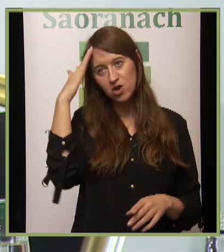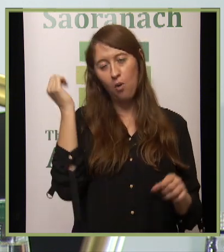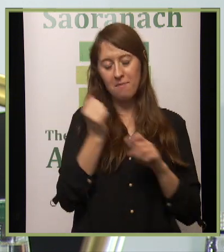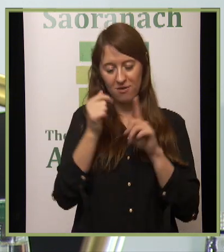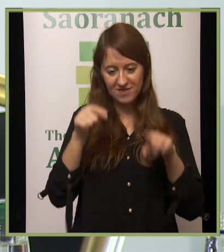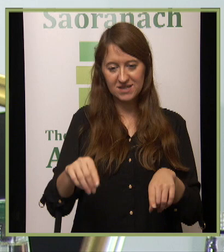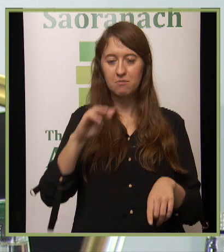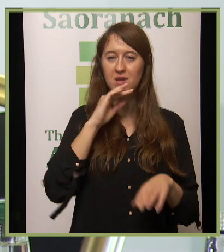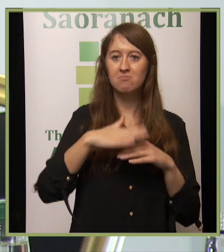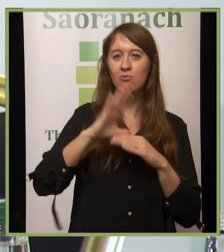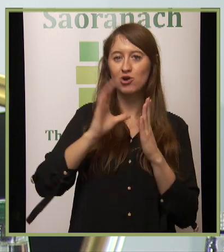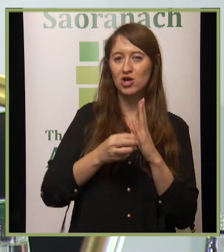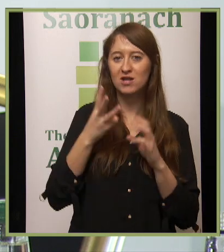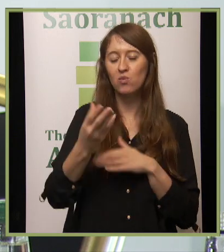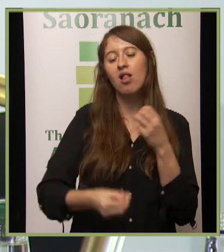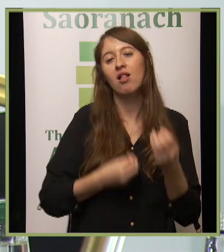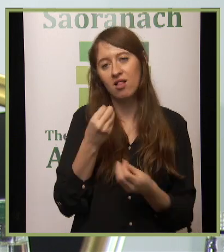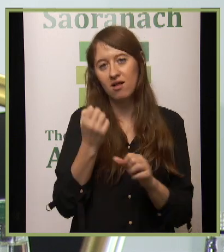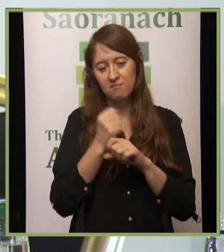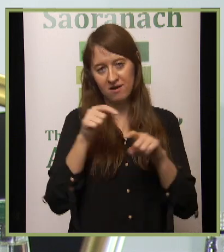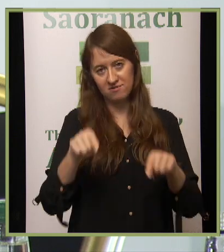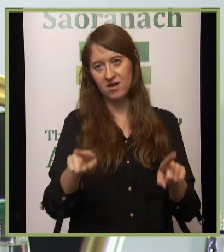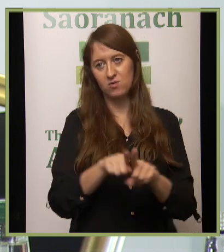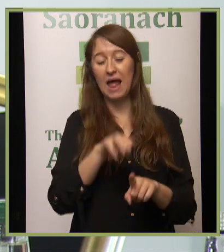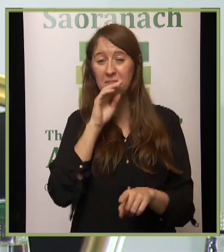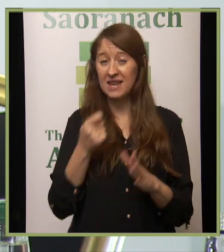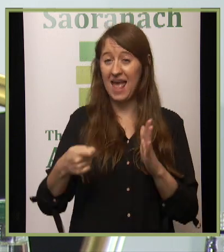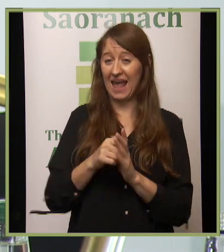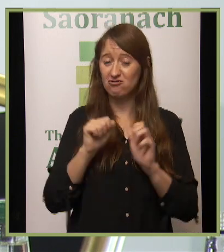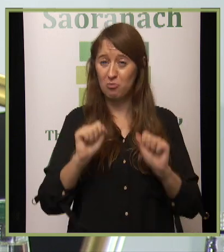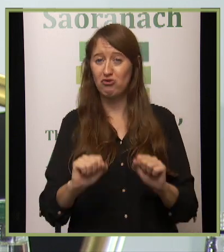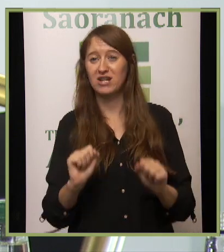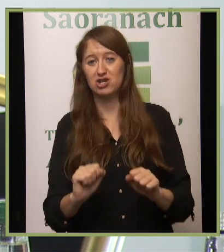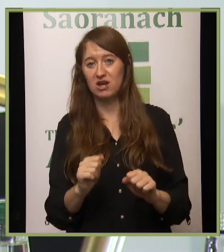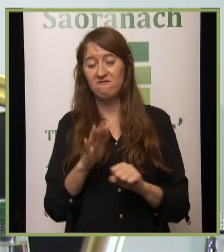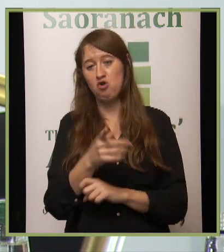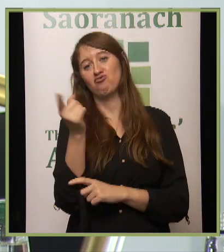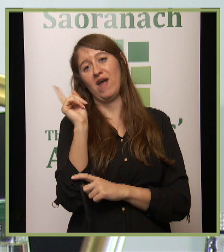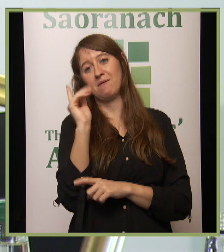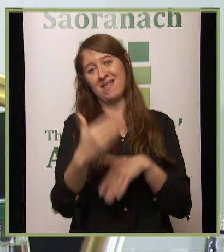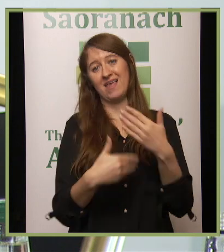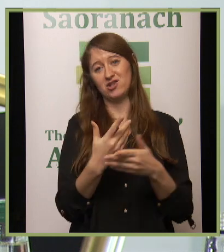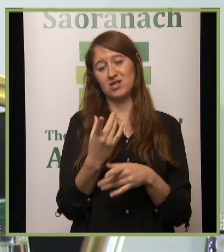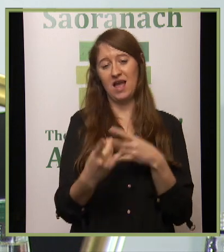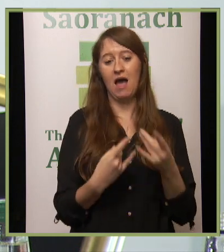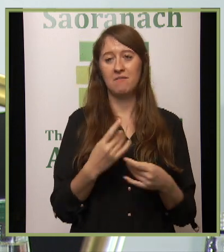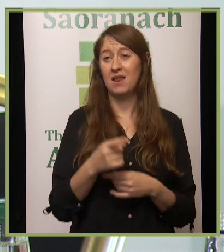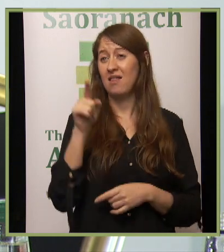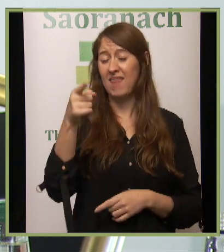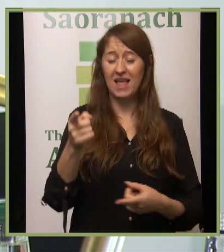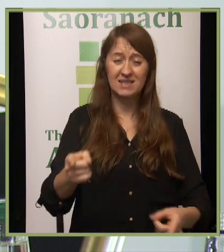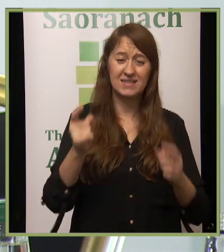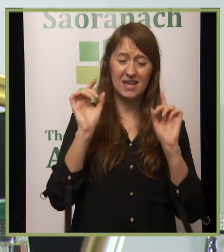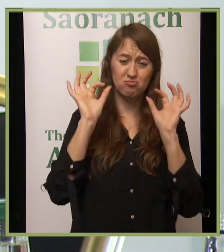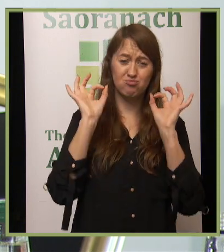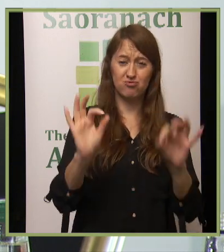they'll talk about it, and the more likely then that the pressure will be on to make the recommendations happen. They've done a superb